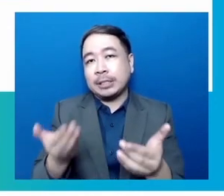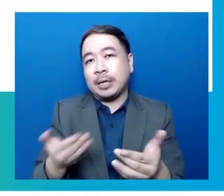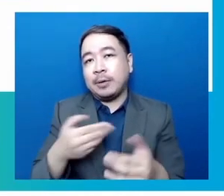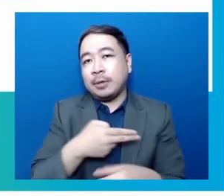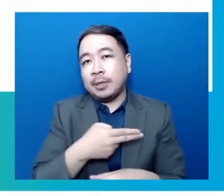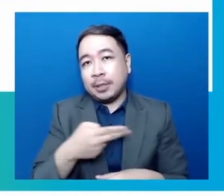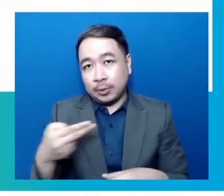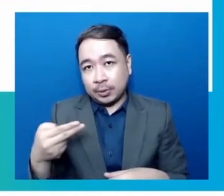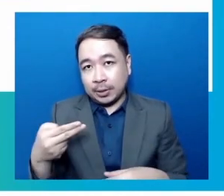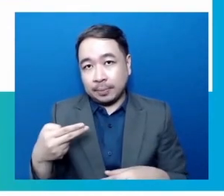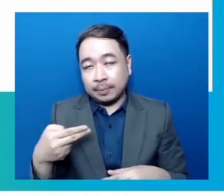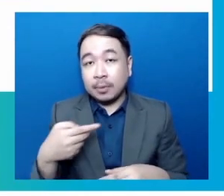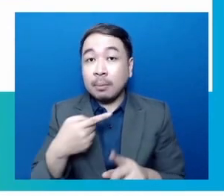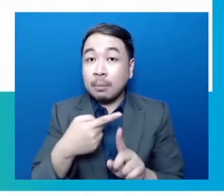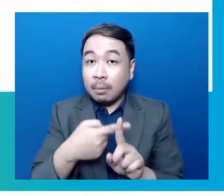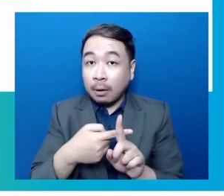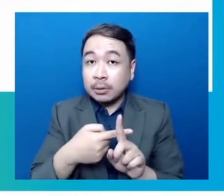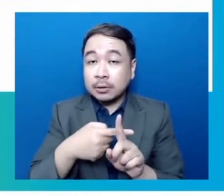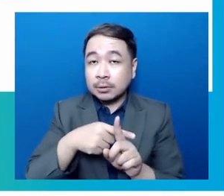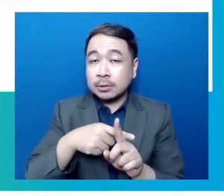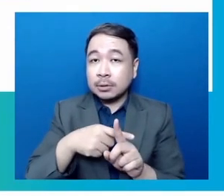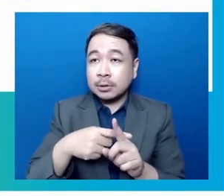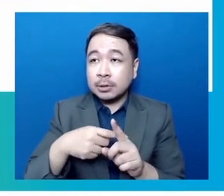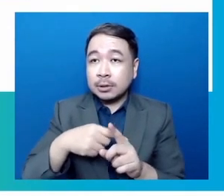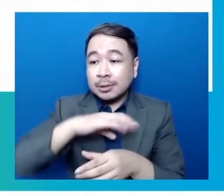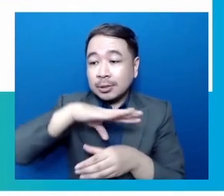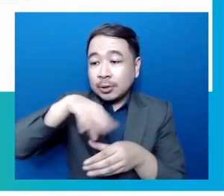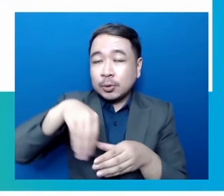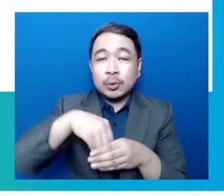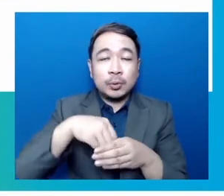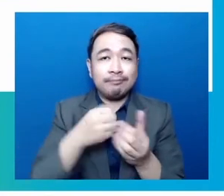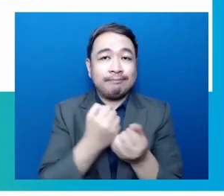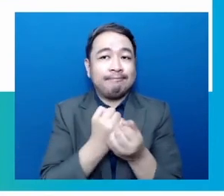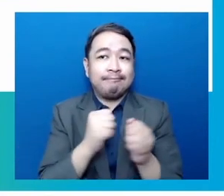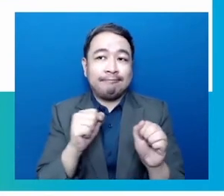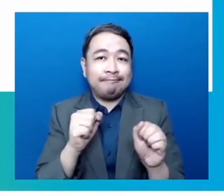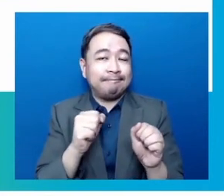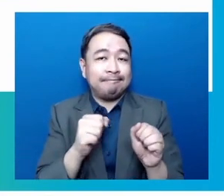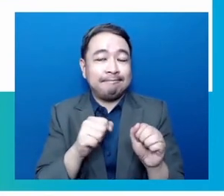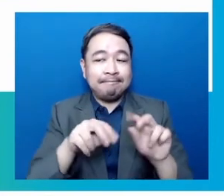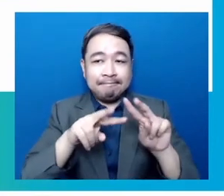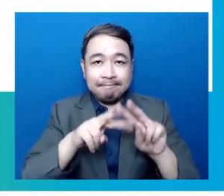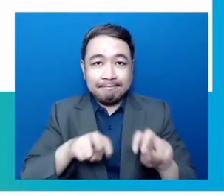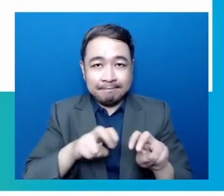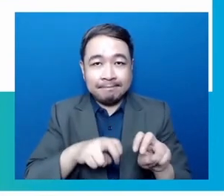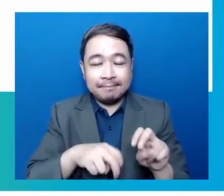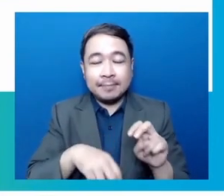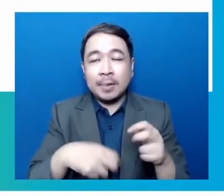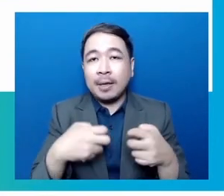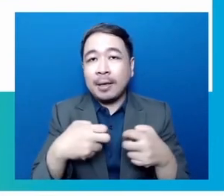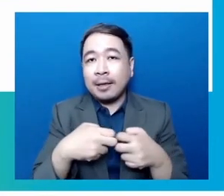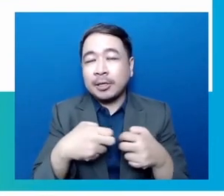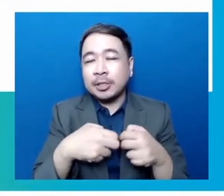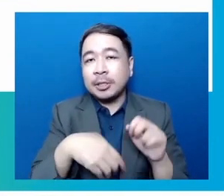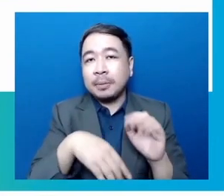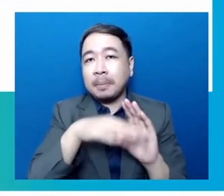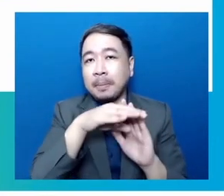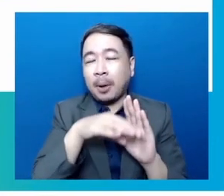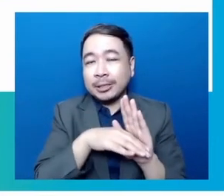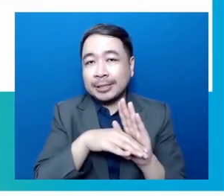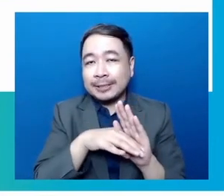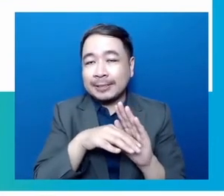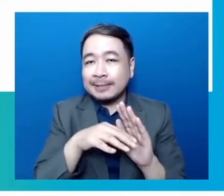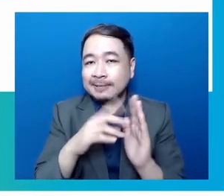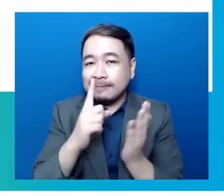join the safeguard review, the energy policy review of ADB.